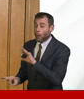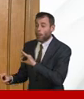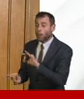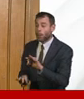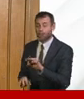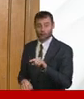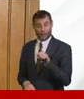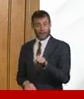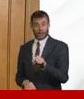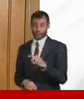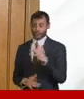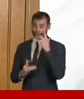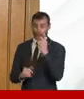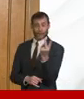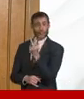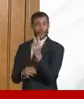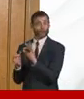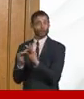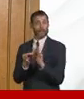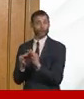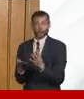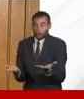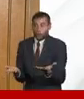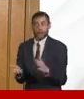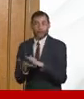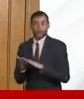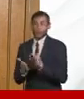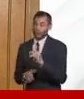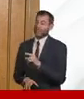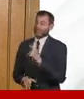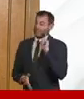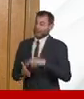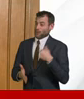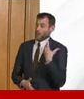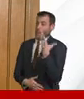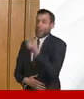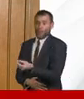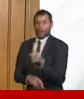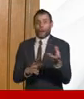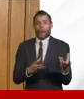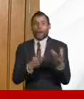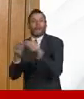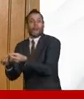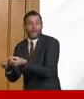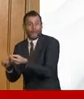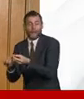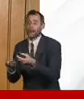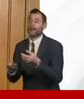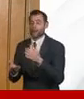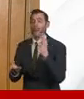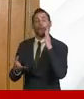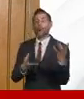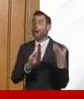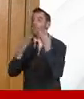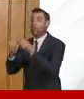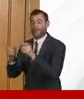one wishes to be permanently resident in another household in which case all of the decisions about exercising